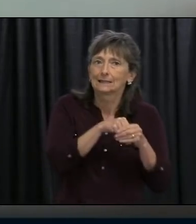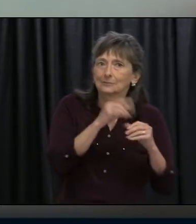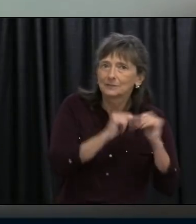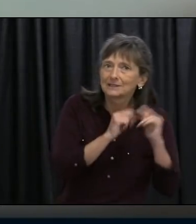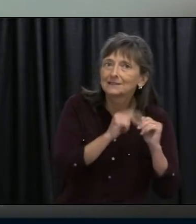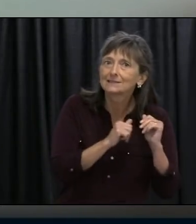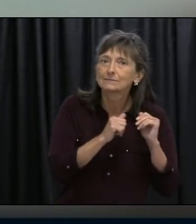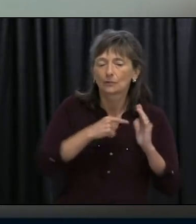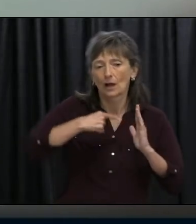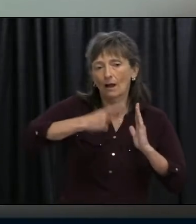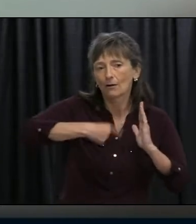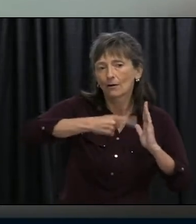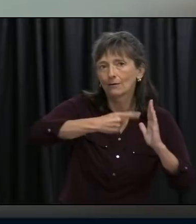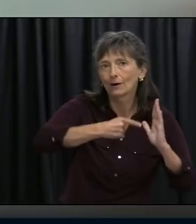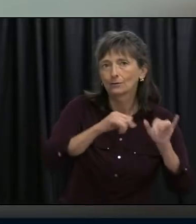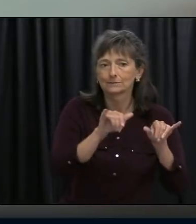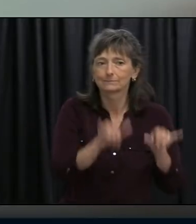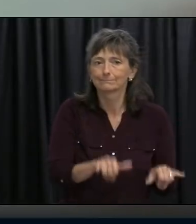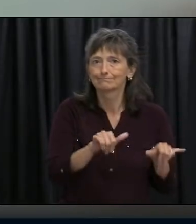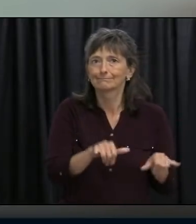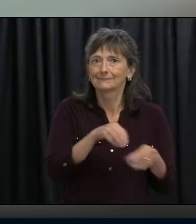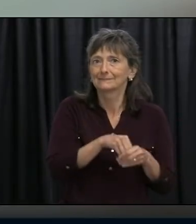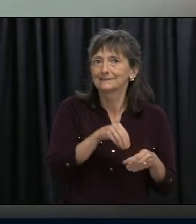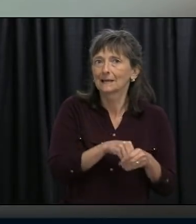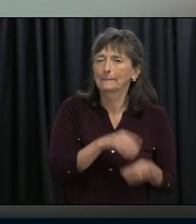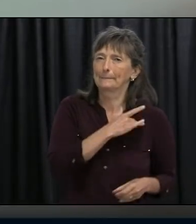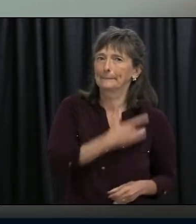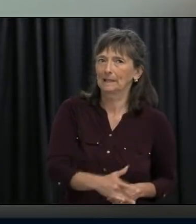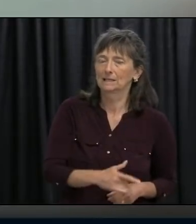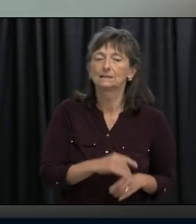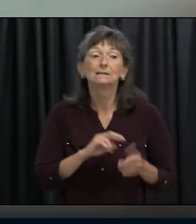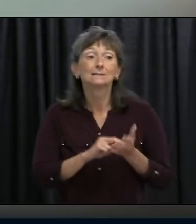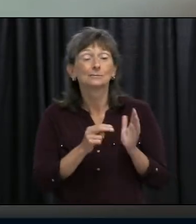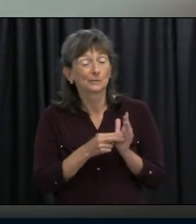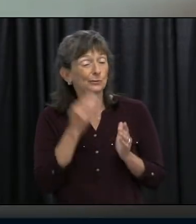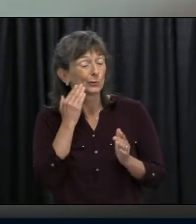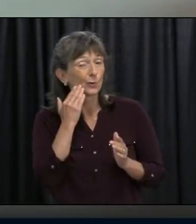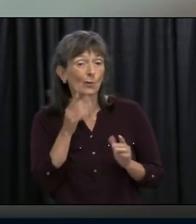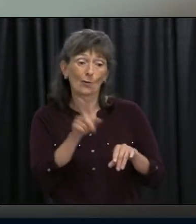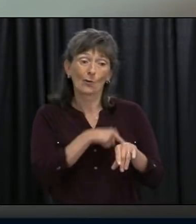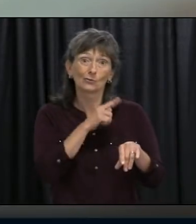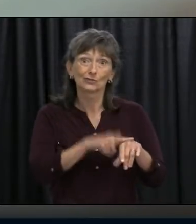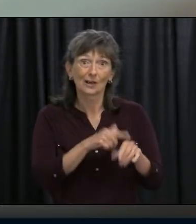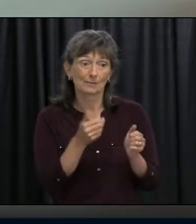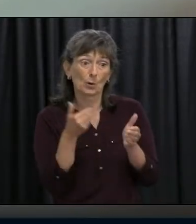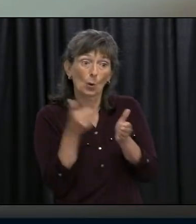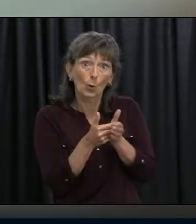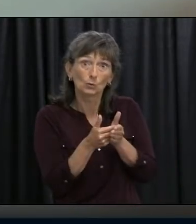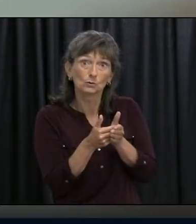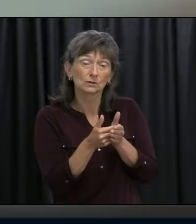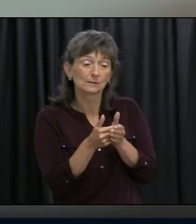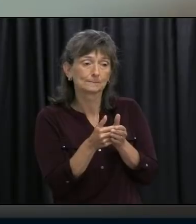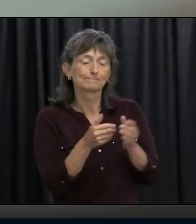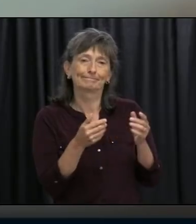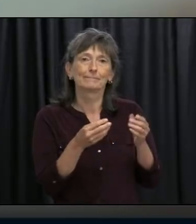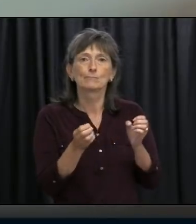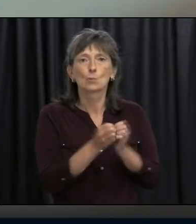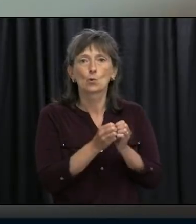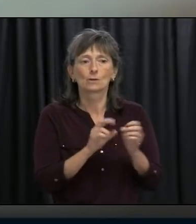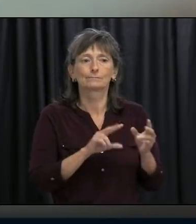for several hours at a time. And we know that the longer people are together in an enclosed space, the higher the risk of